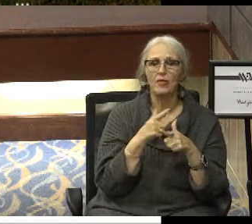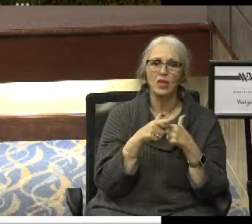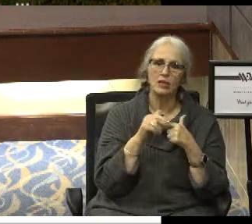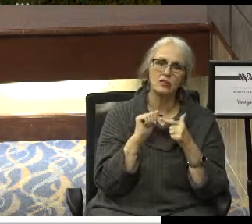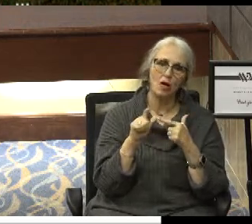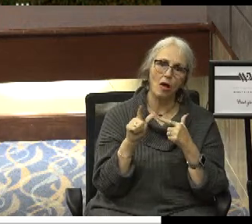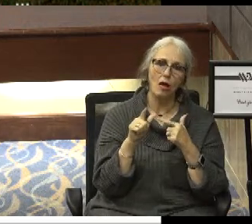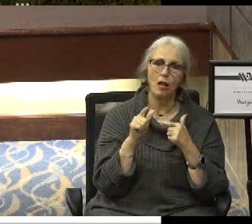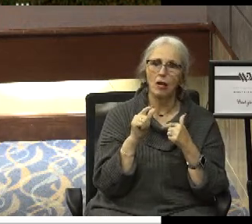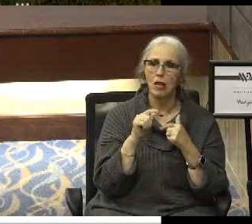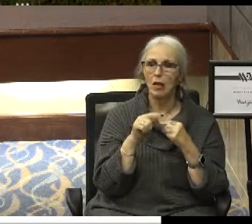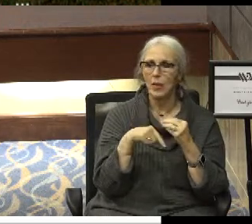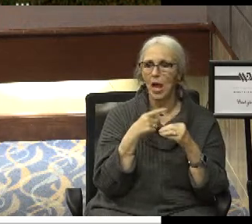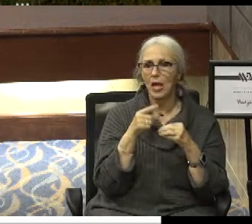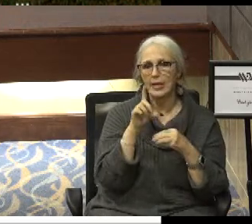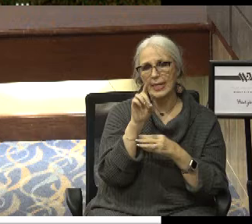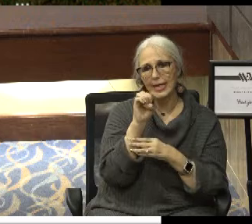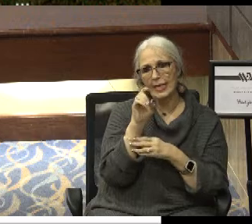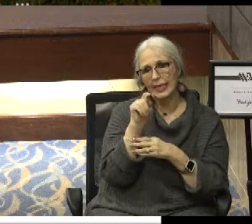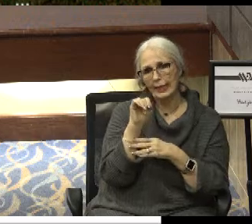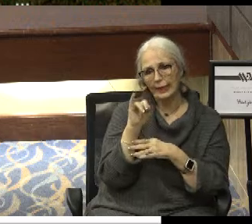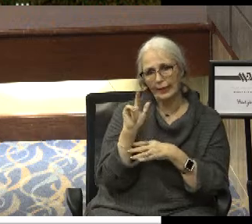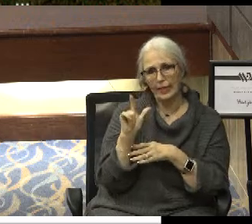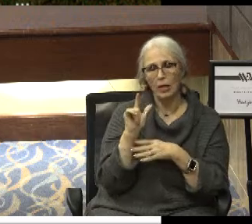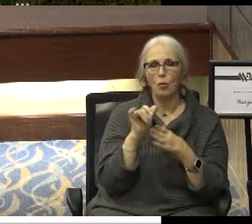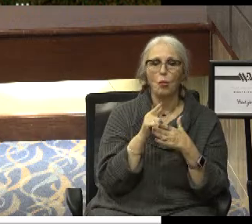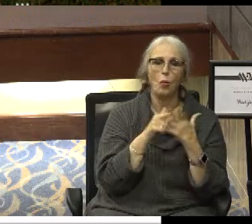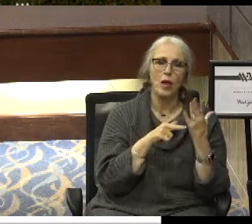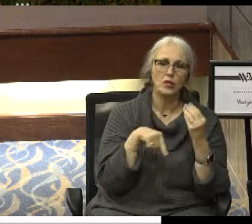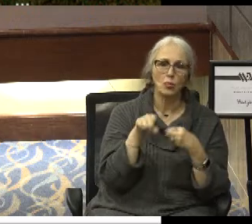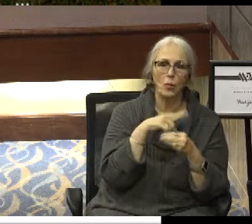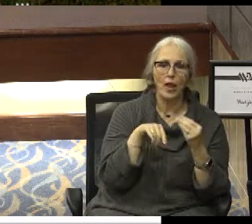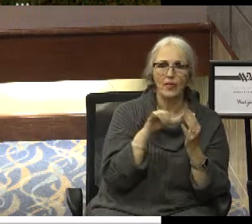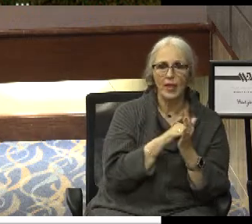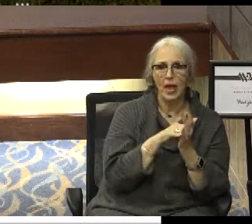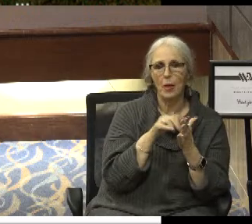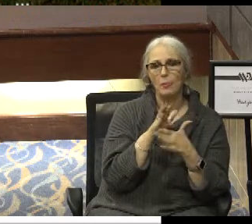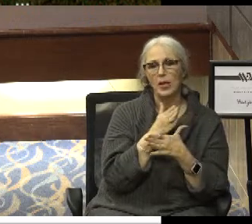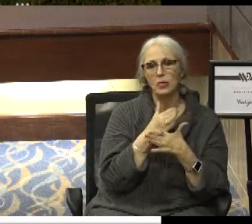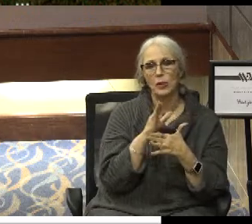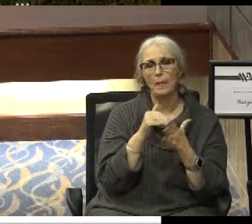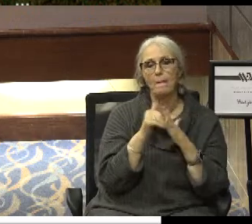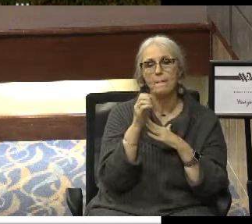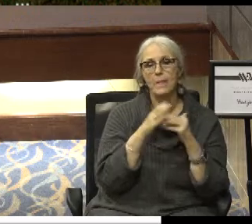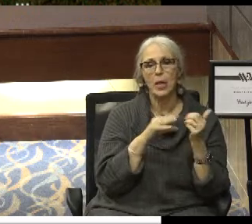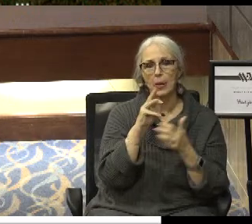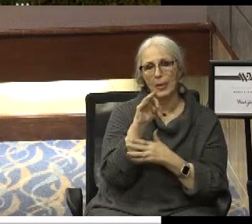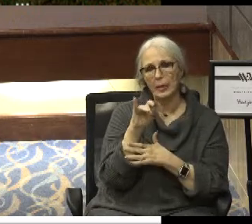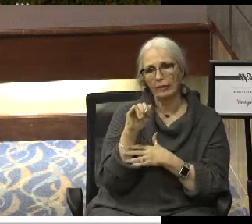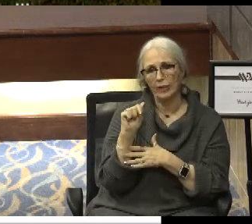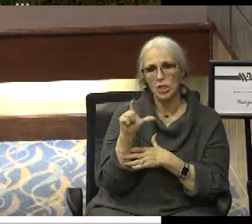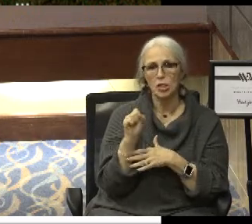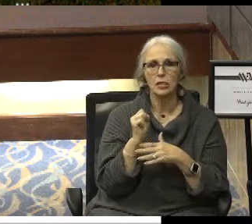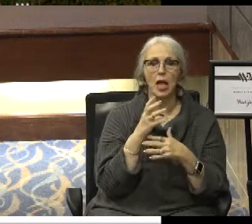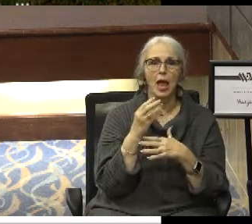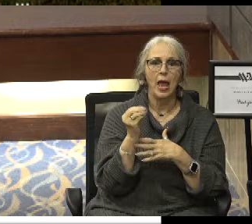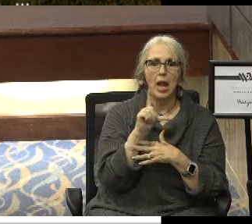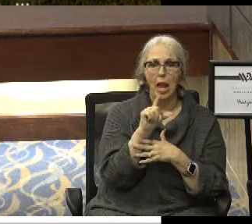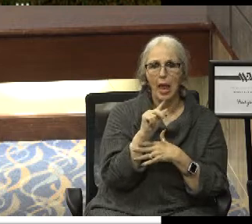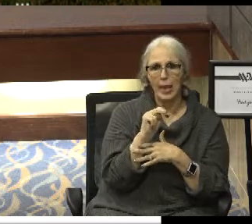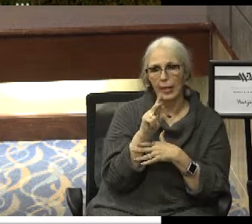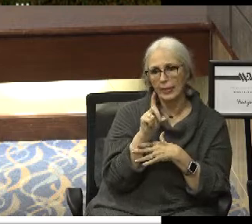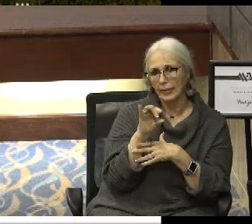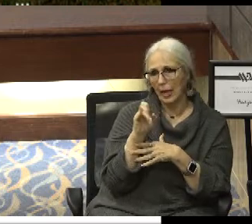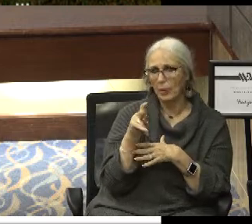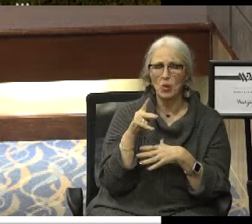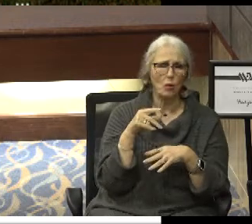creating urbanism and the details that come around it, between building materials, but also the landscaping and the quality of the